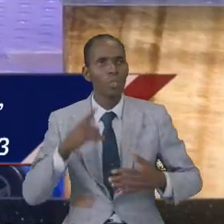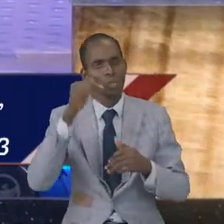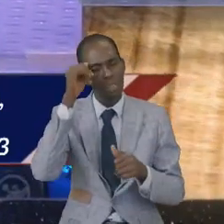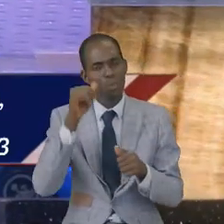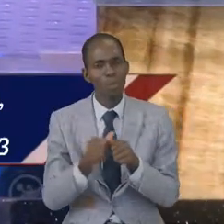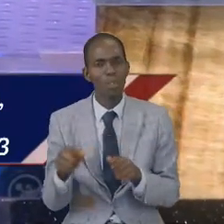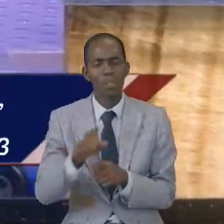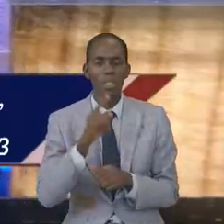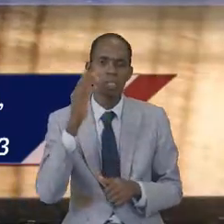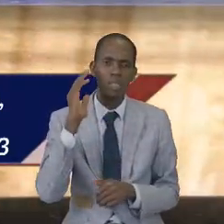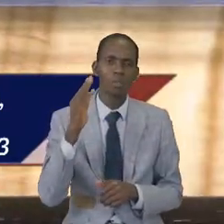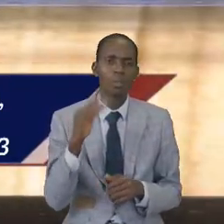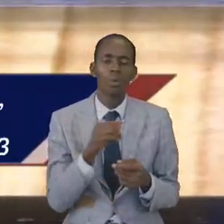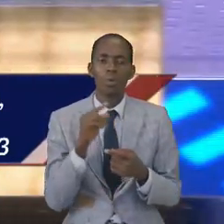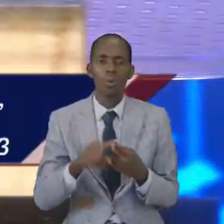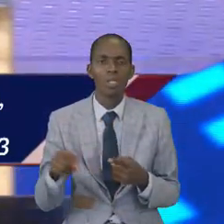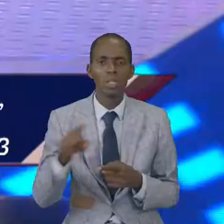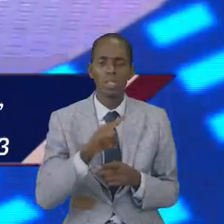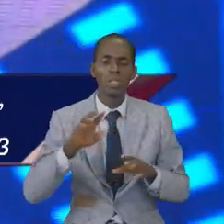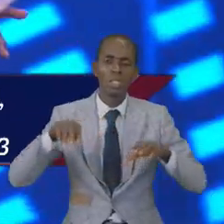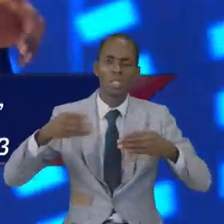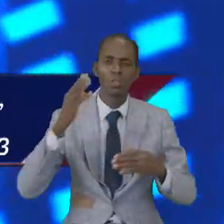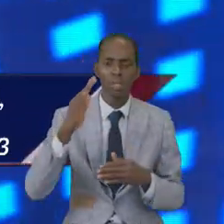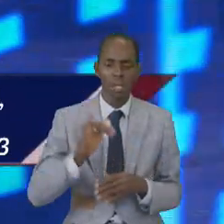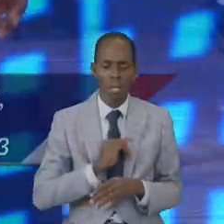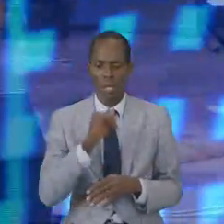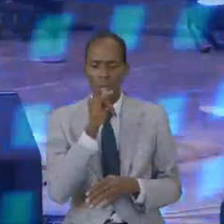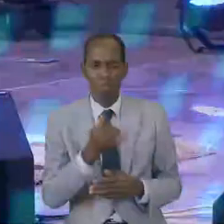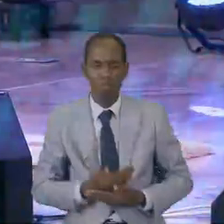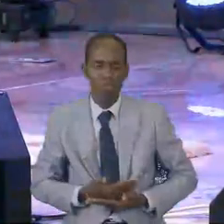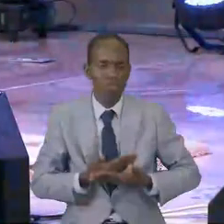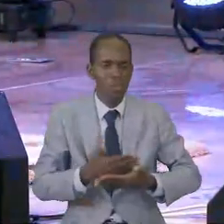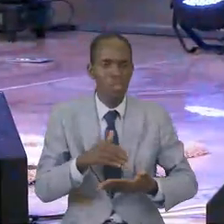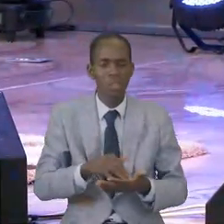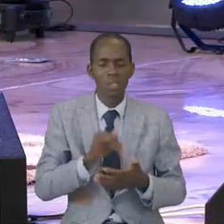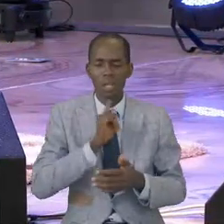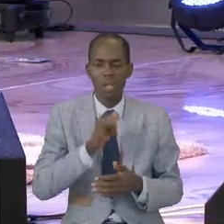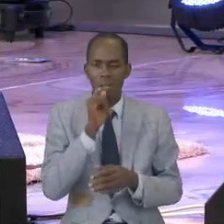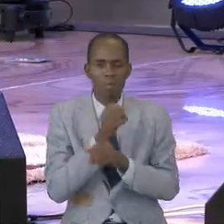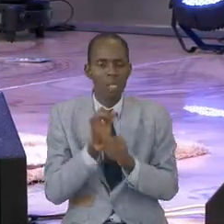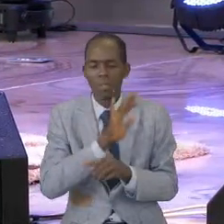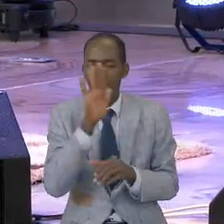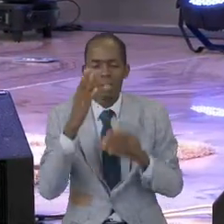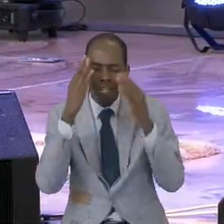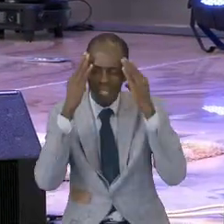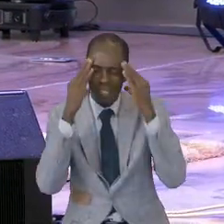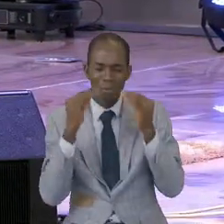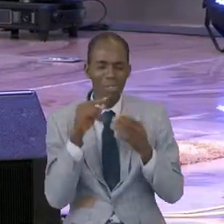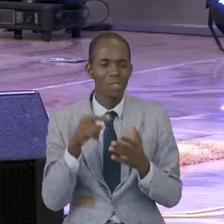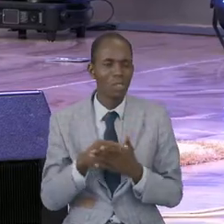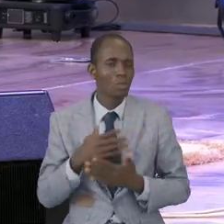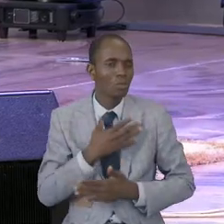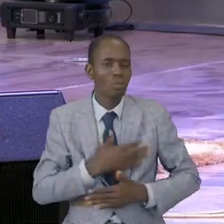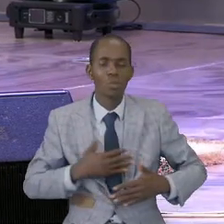their testimonies when they testified, I'm born again, I've never had any experience like this before. You